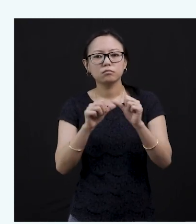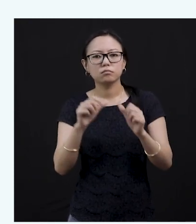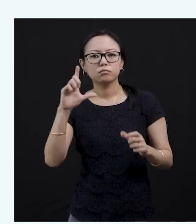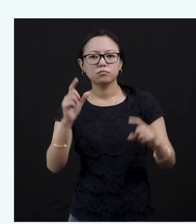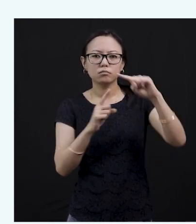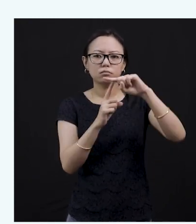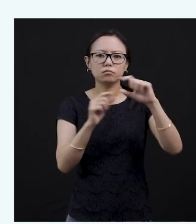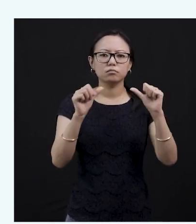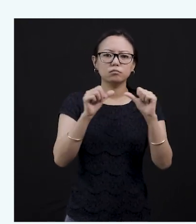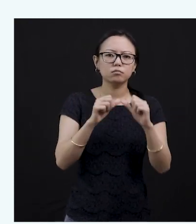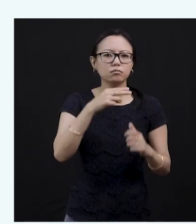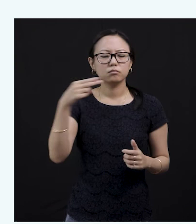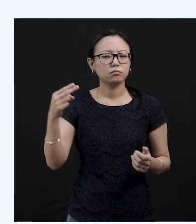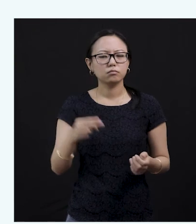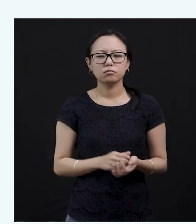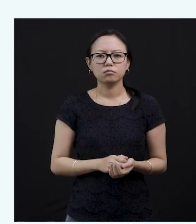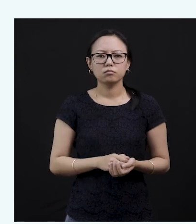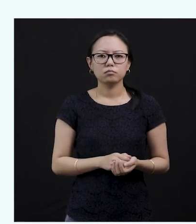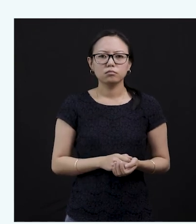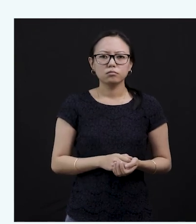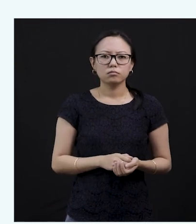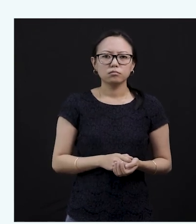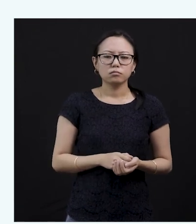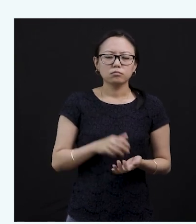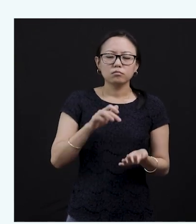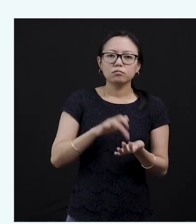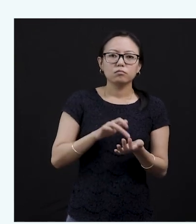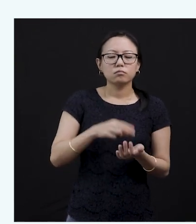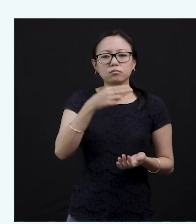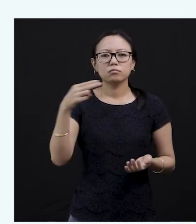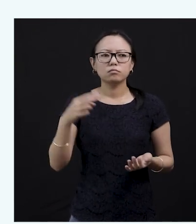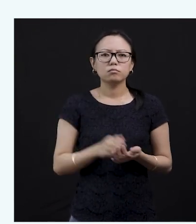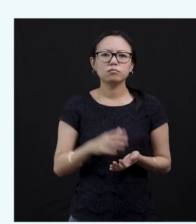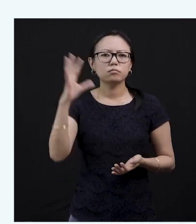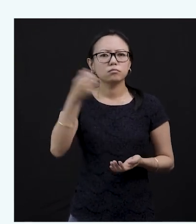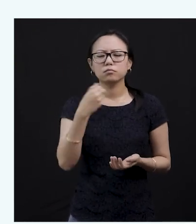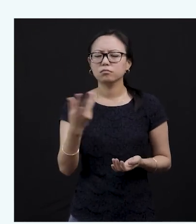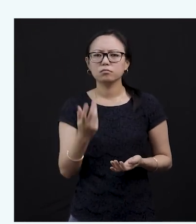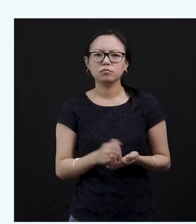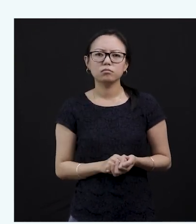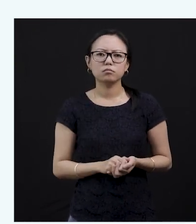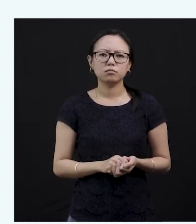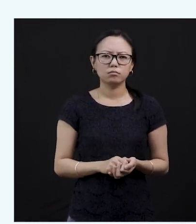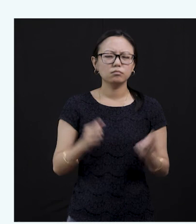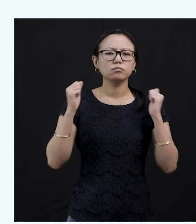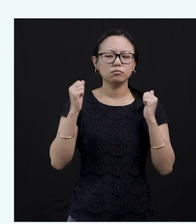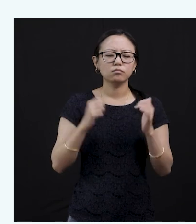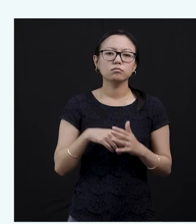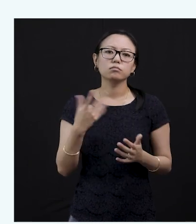I tell you the exact location of Malta by giving you the exact latitude and the